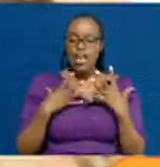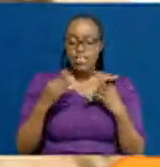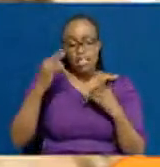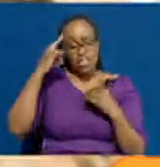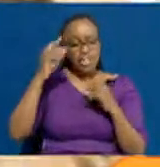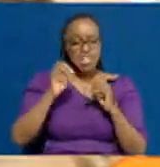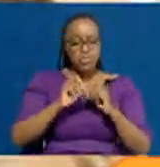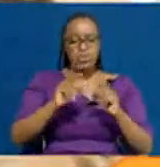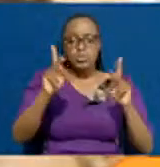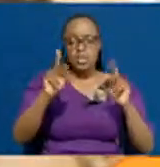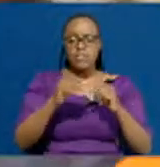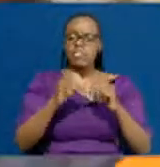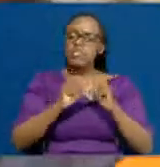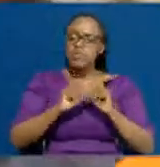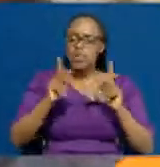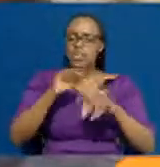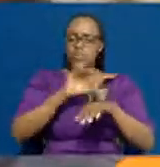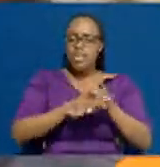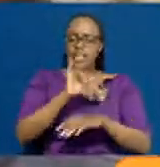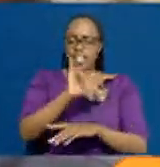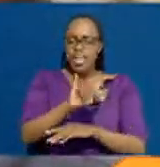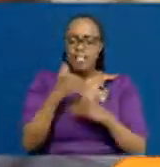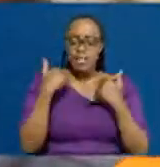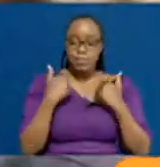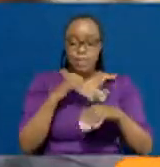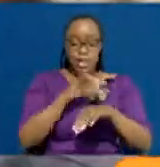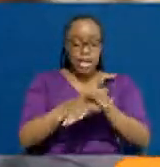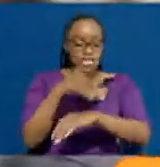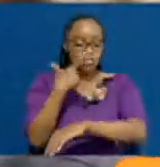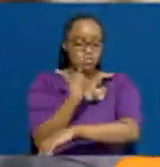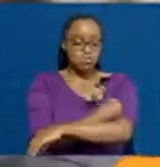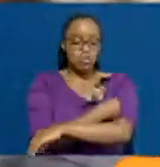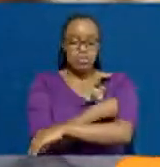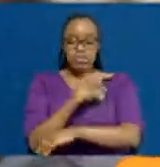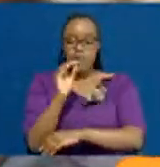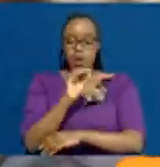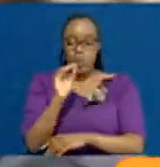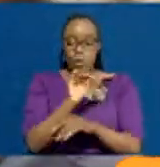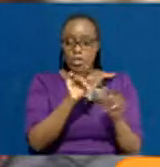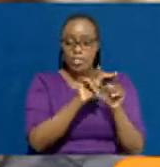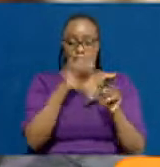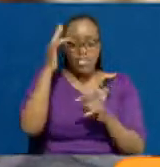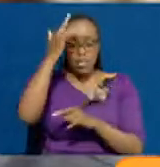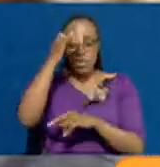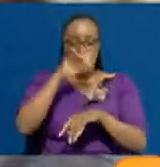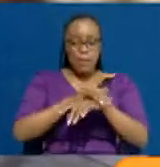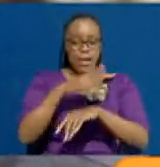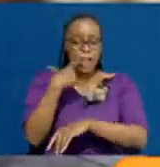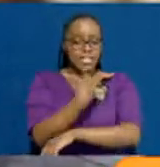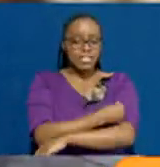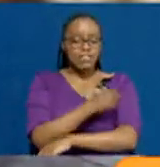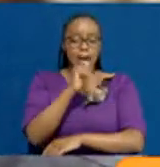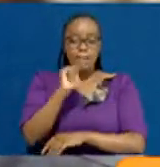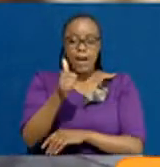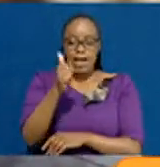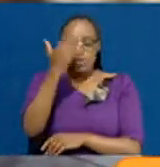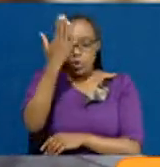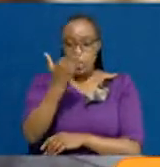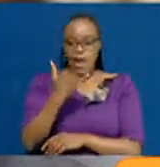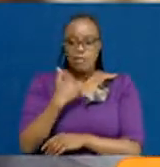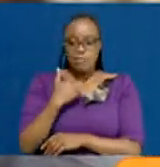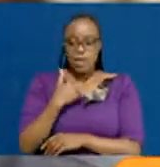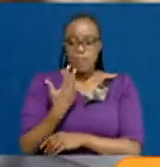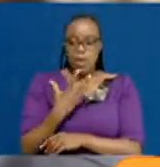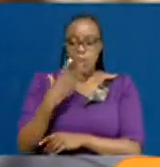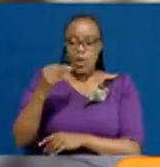to, like, it's okay to take it. Mimi sikupata chanjo, na sababu ya kutopata chanjo nilienda mara